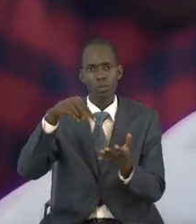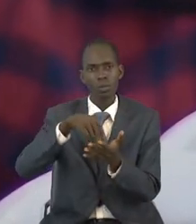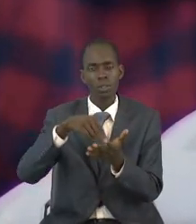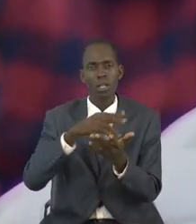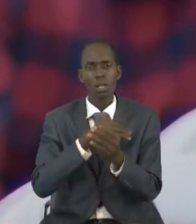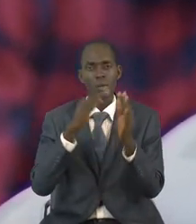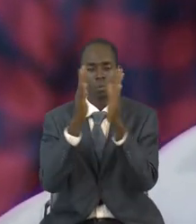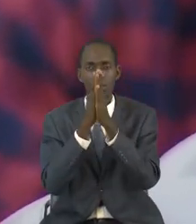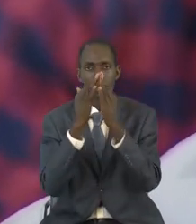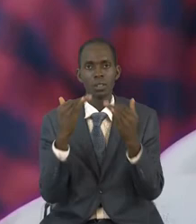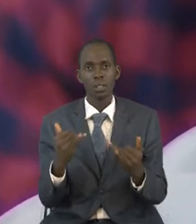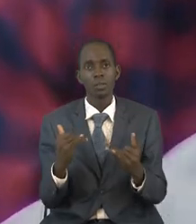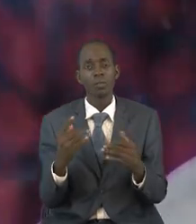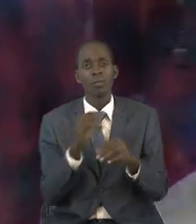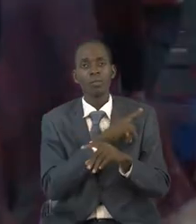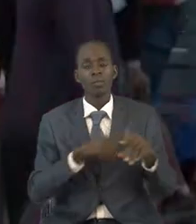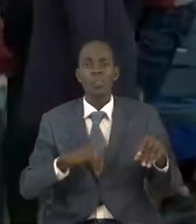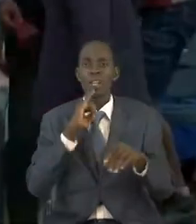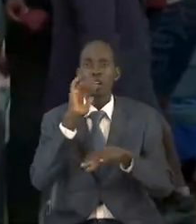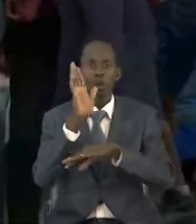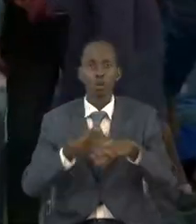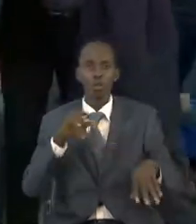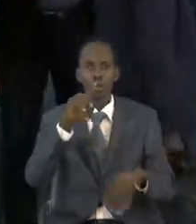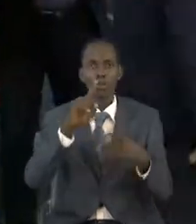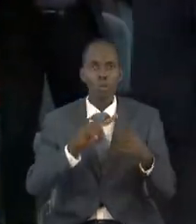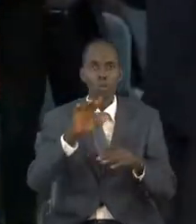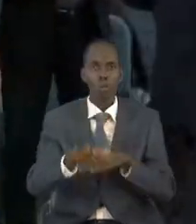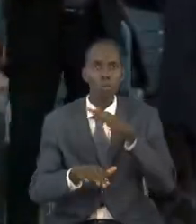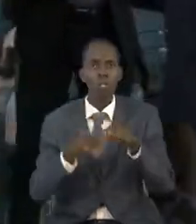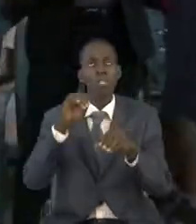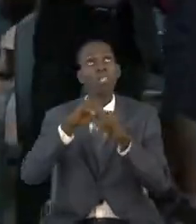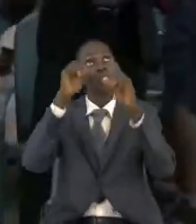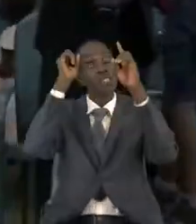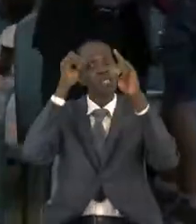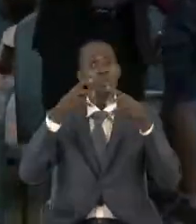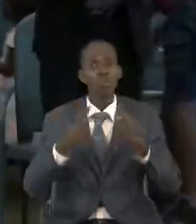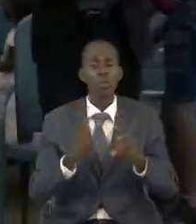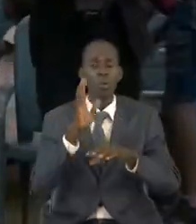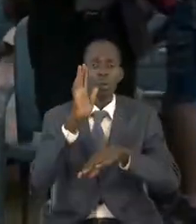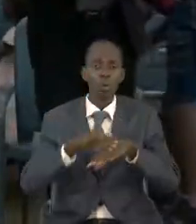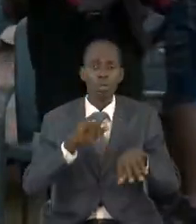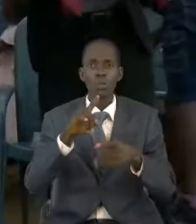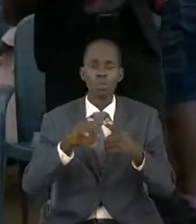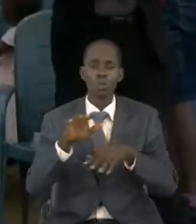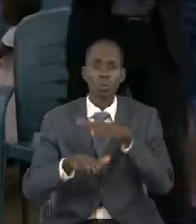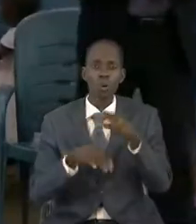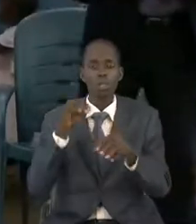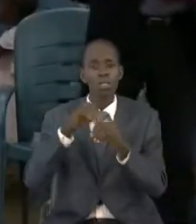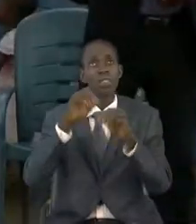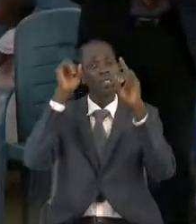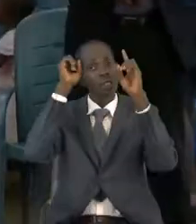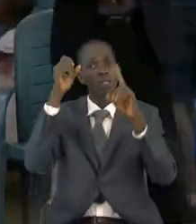Lord, he's called us to walk in his way. He's called us to walk in his word. He's called us to walk